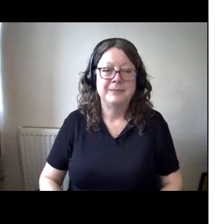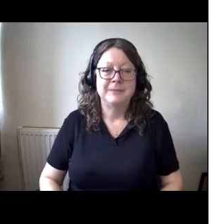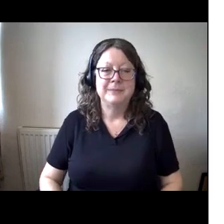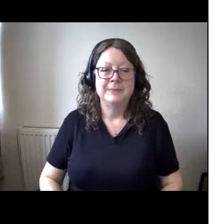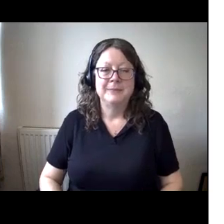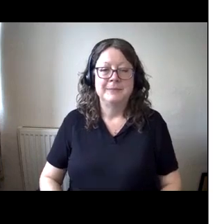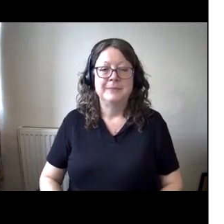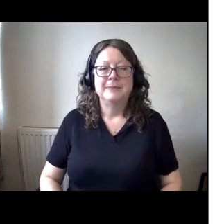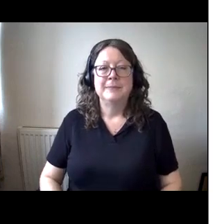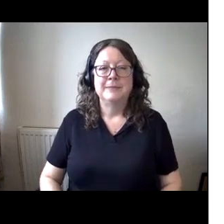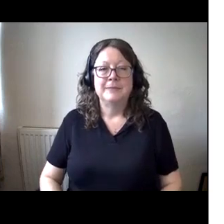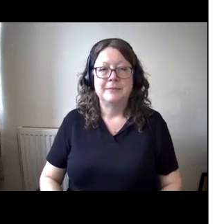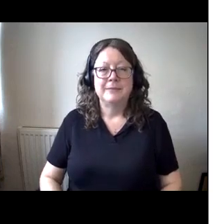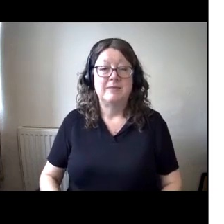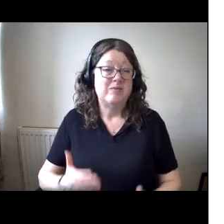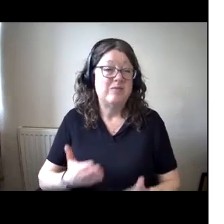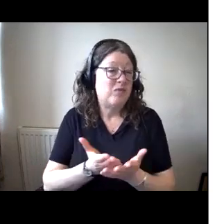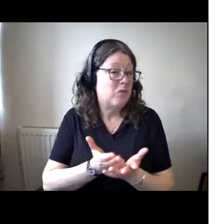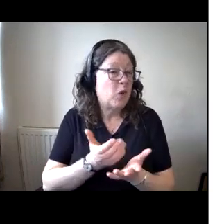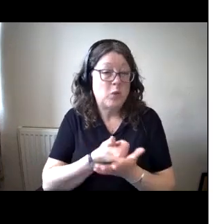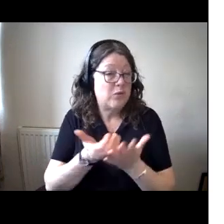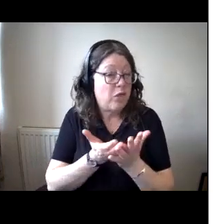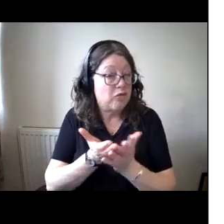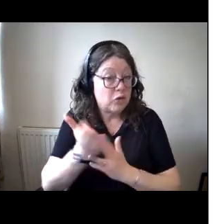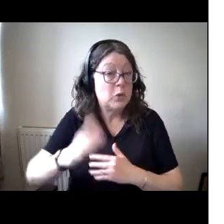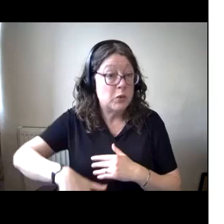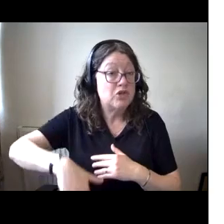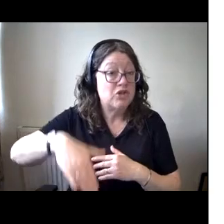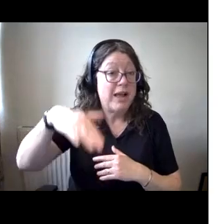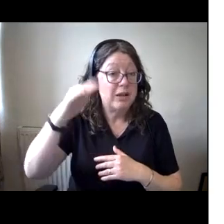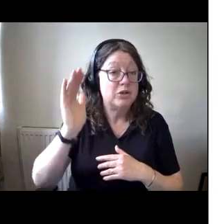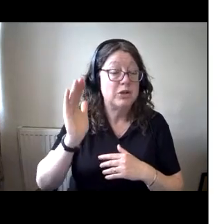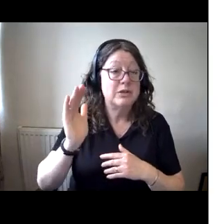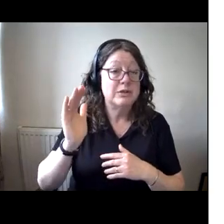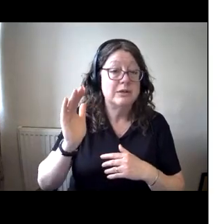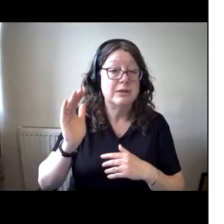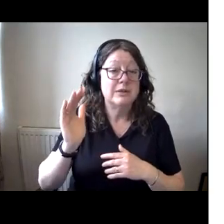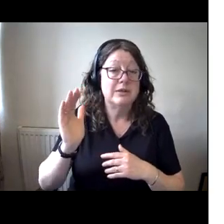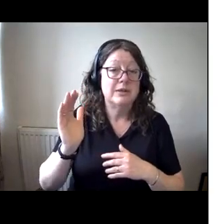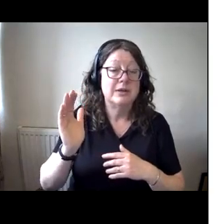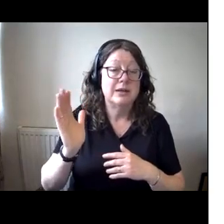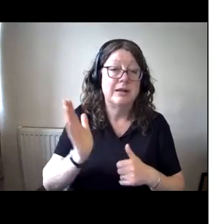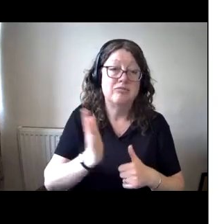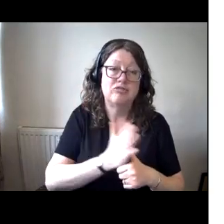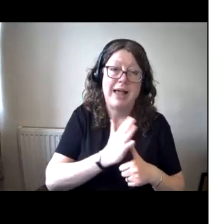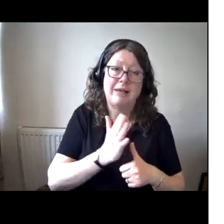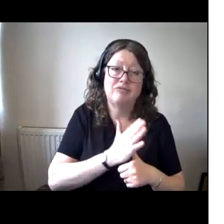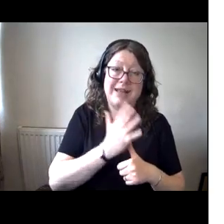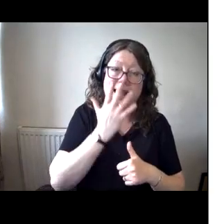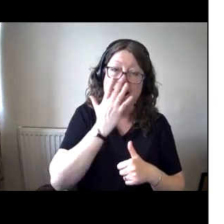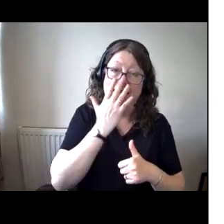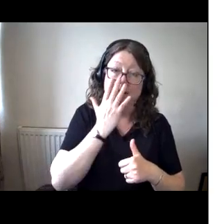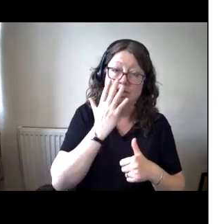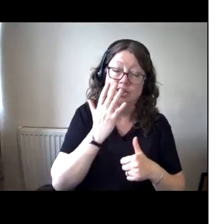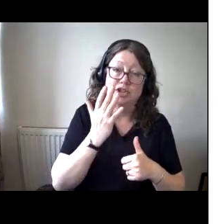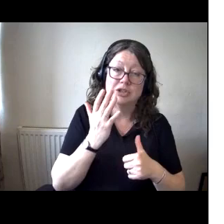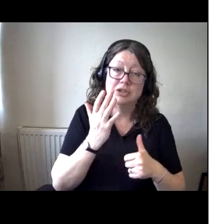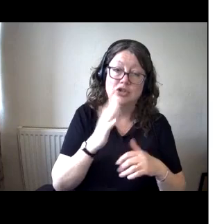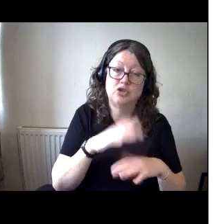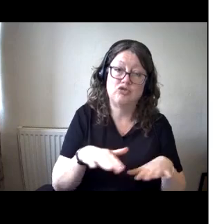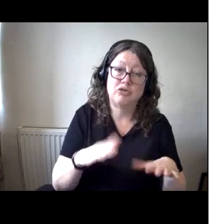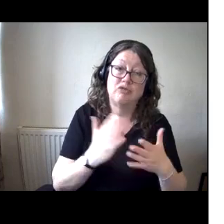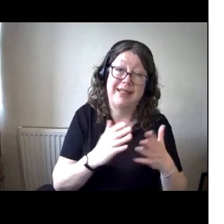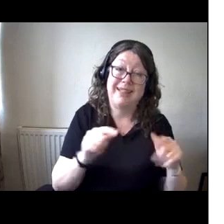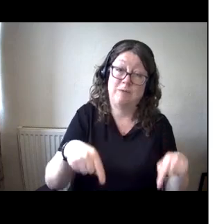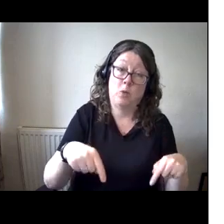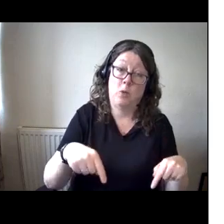during childhood. But certainly for our young children that we're seeing now, the primary age young children that we're talking about today,